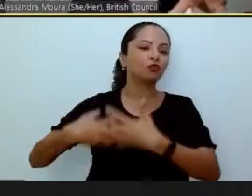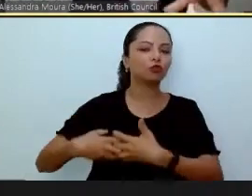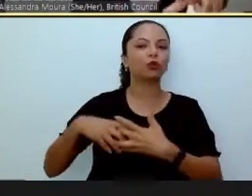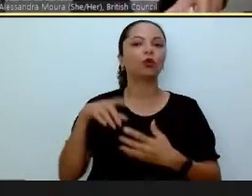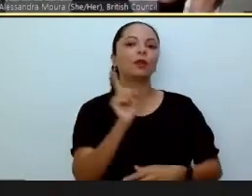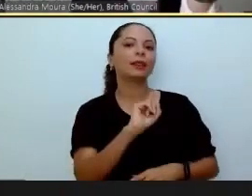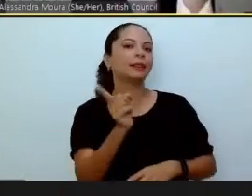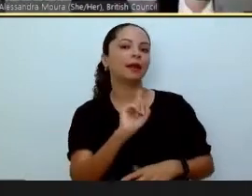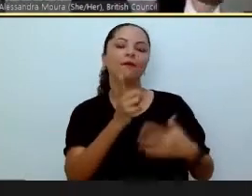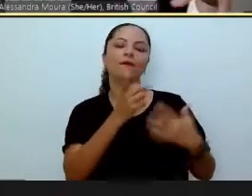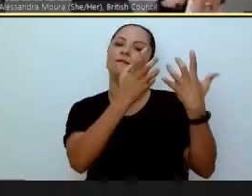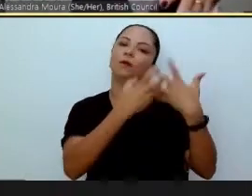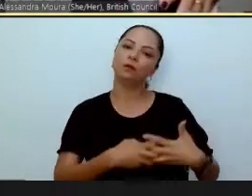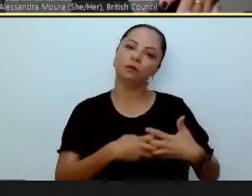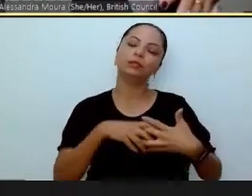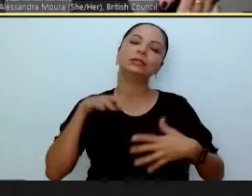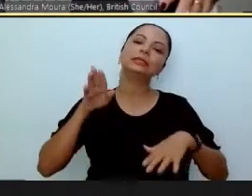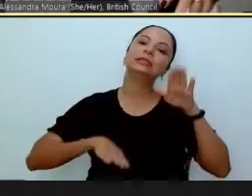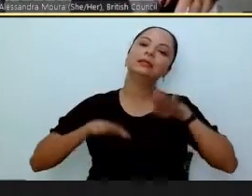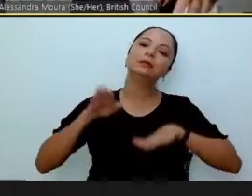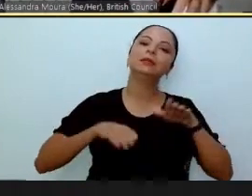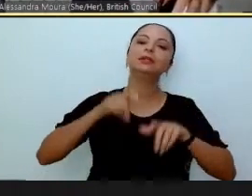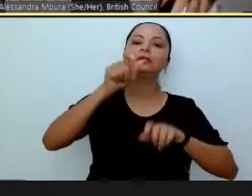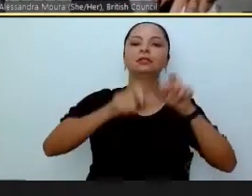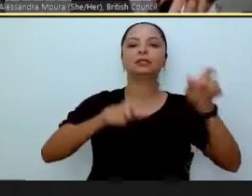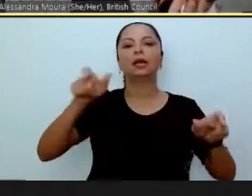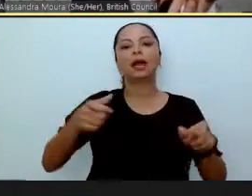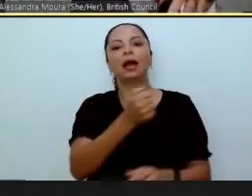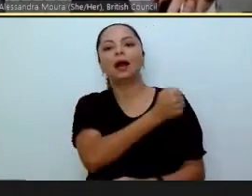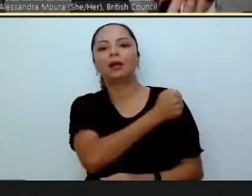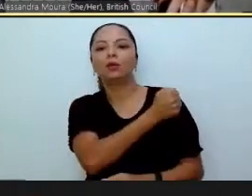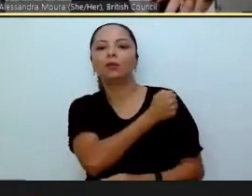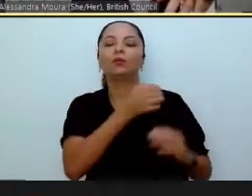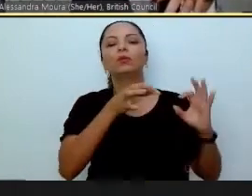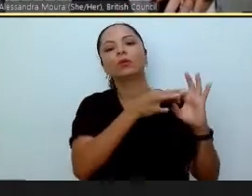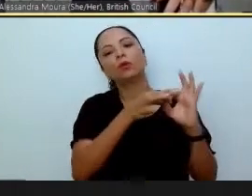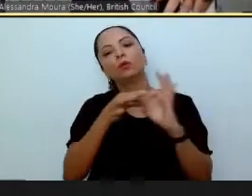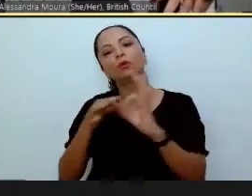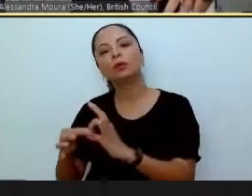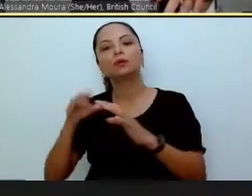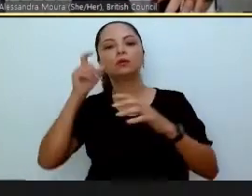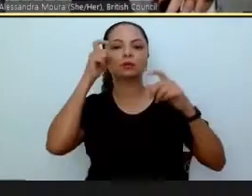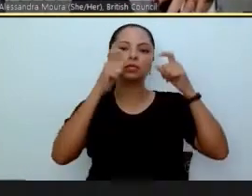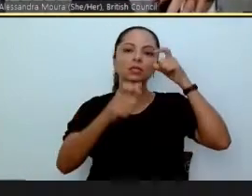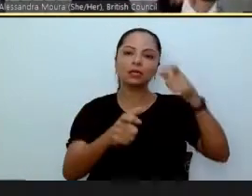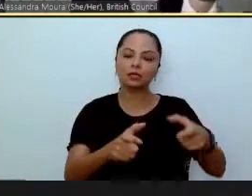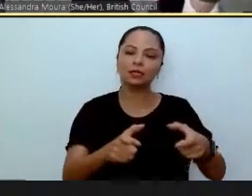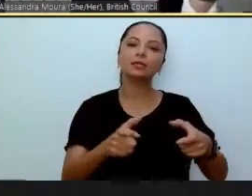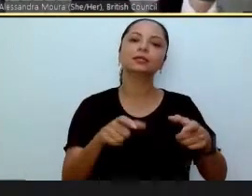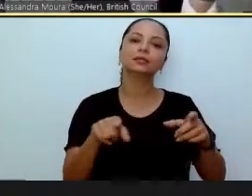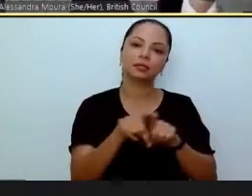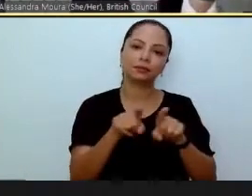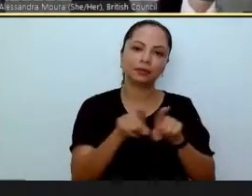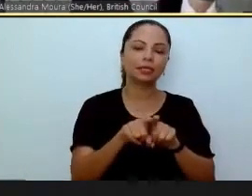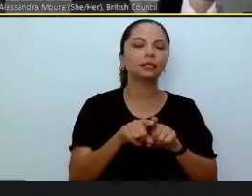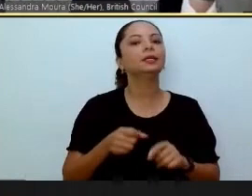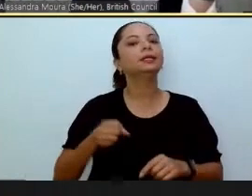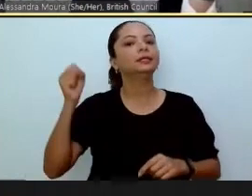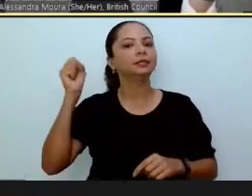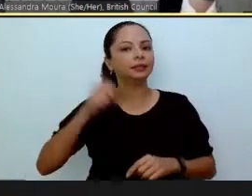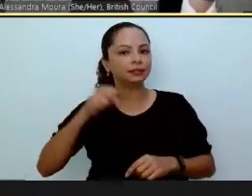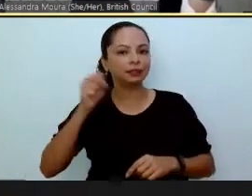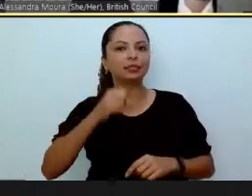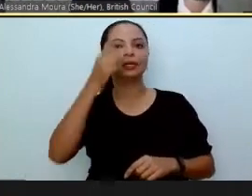students, the context, and their interests. And yeah, people are agreeing. The other comment,